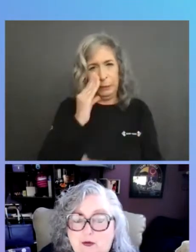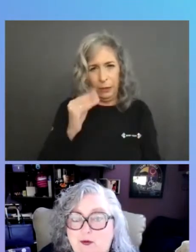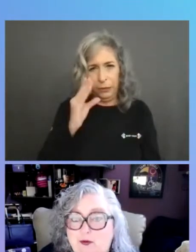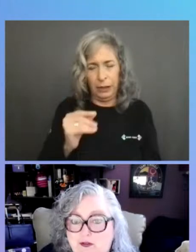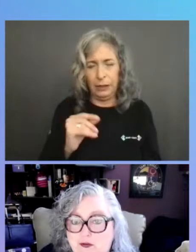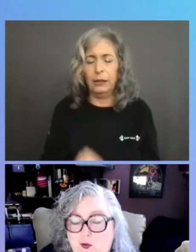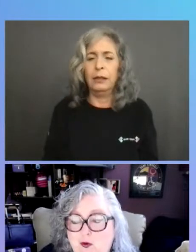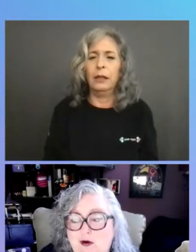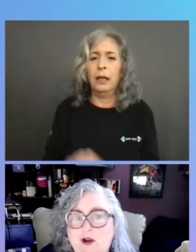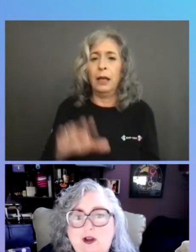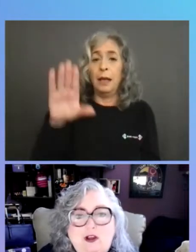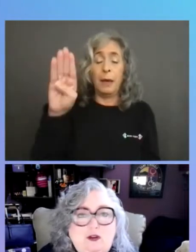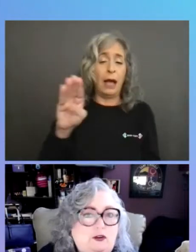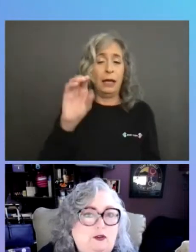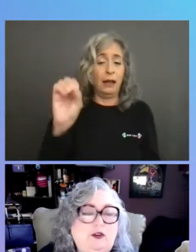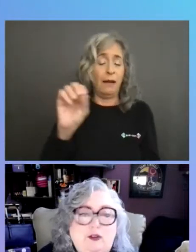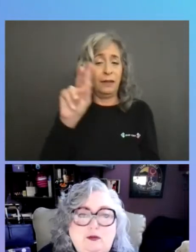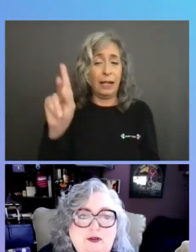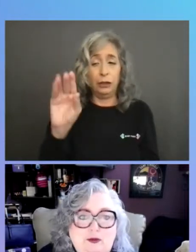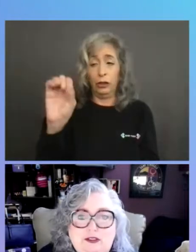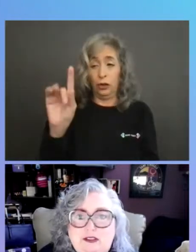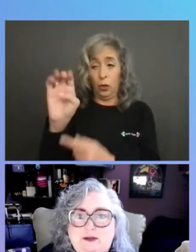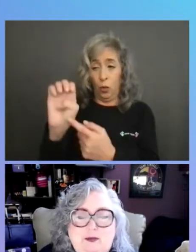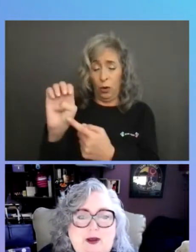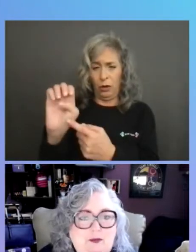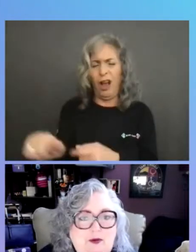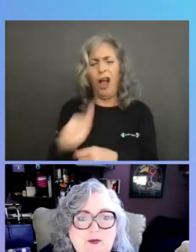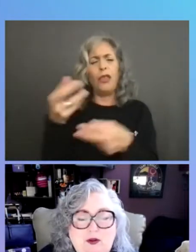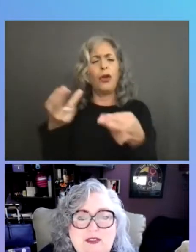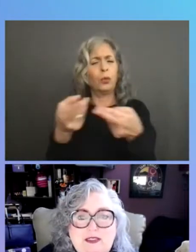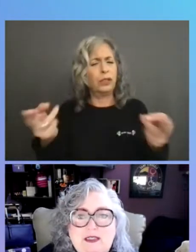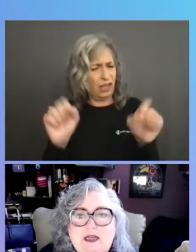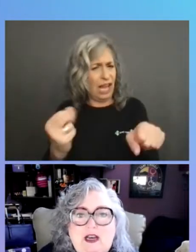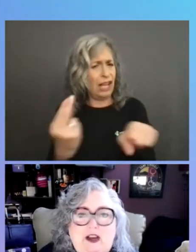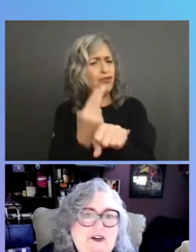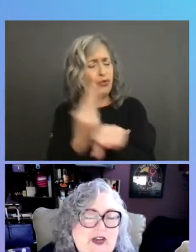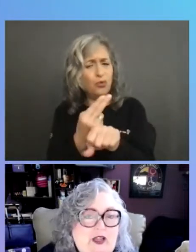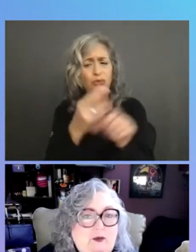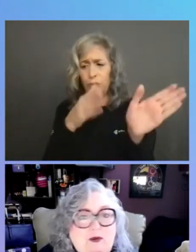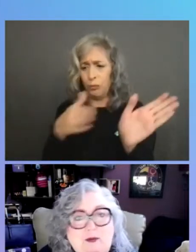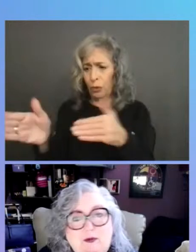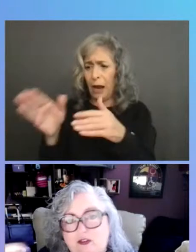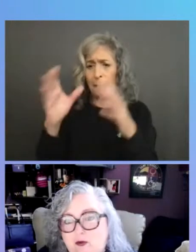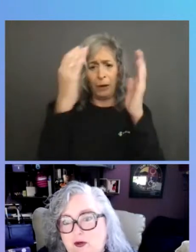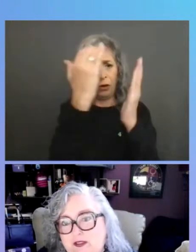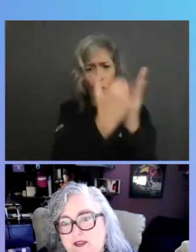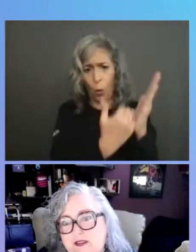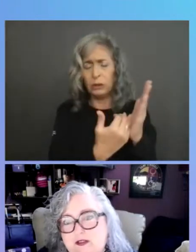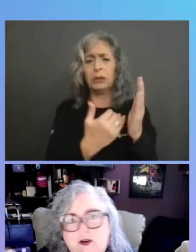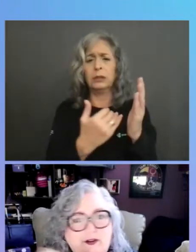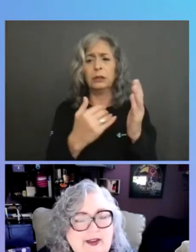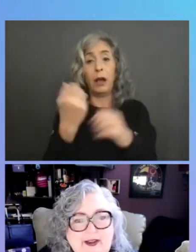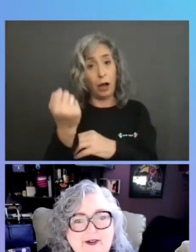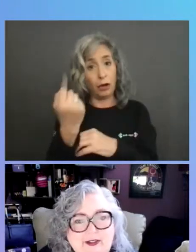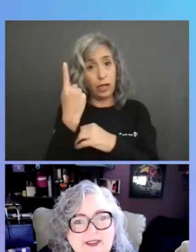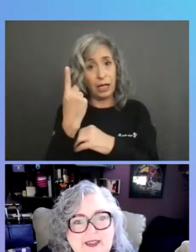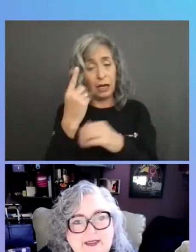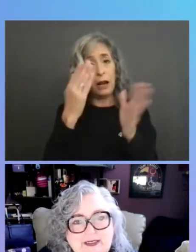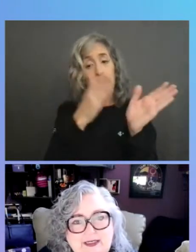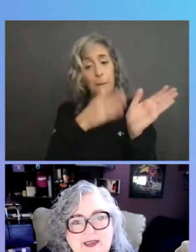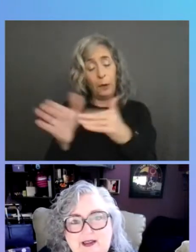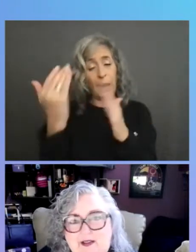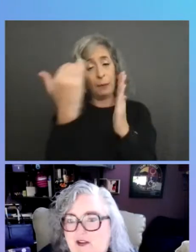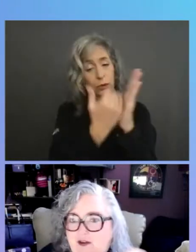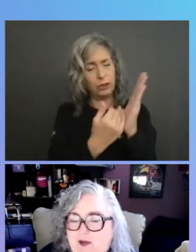should be what you use as your core. You can use other resources, like prep courses, understanding that preparation courses aren't going to